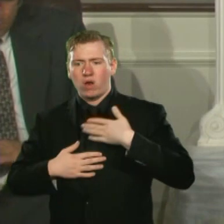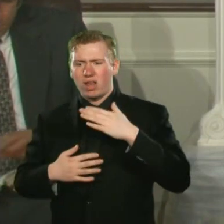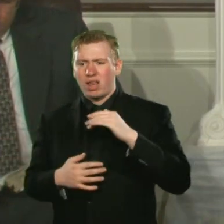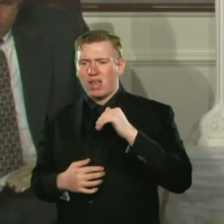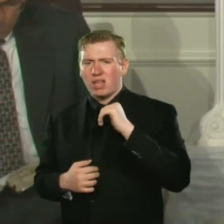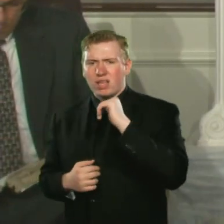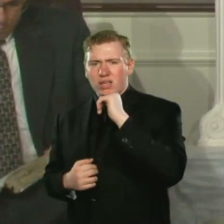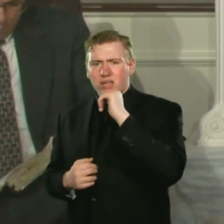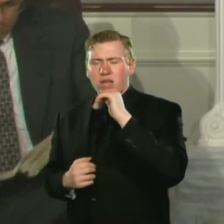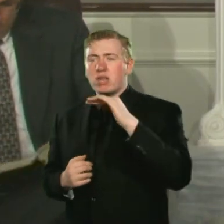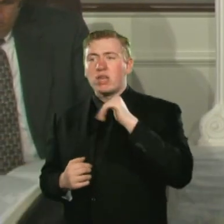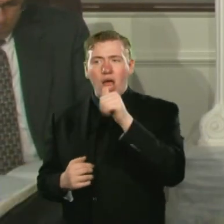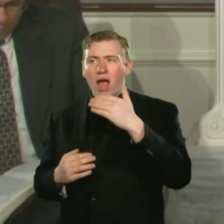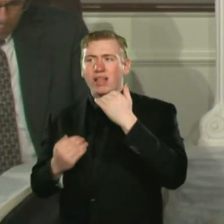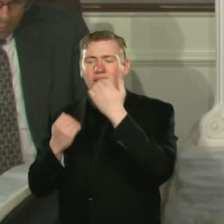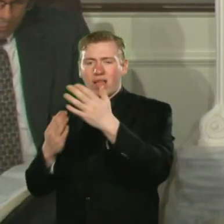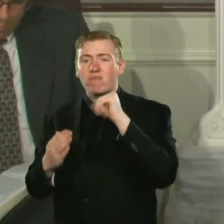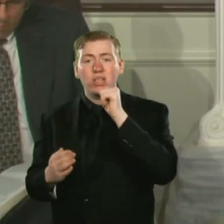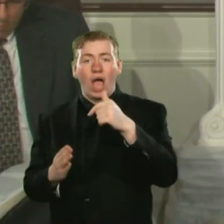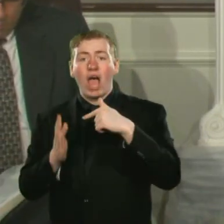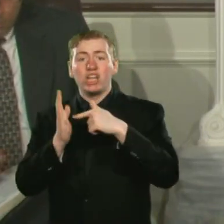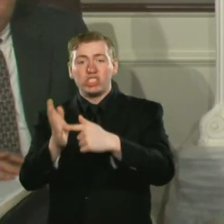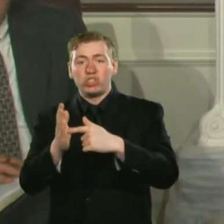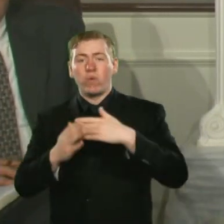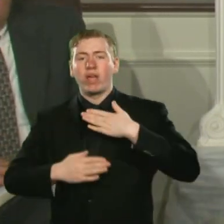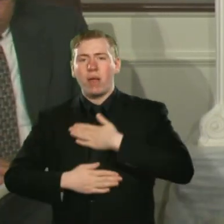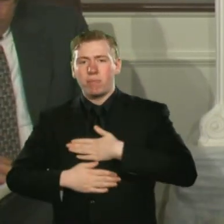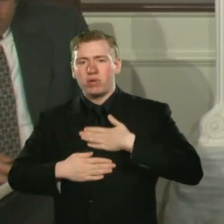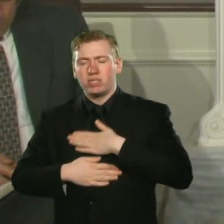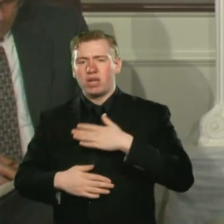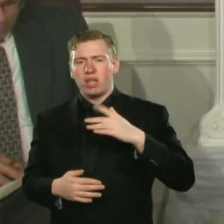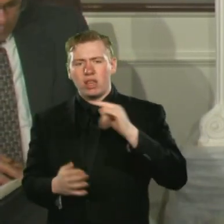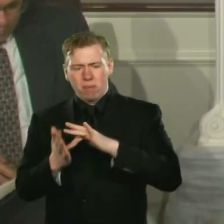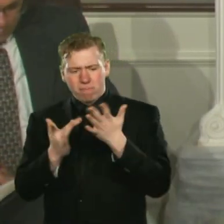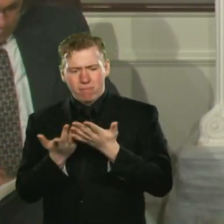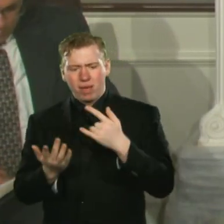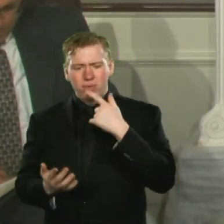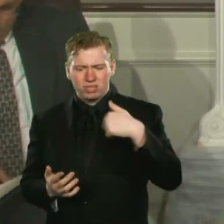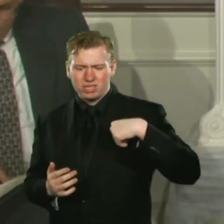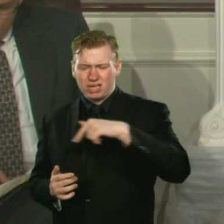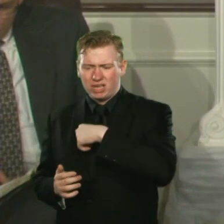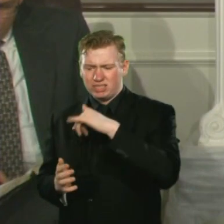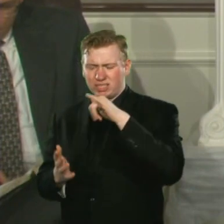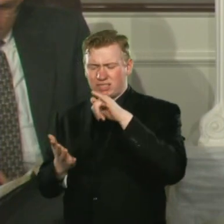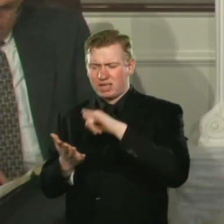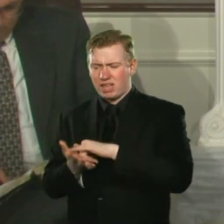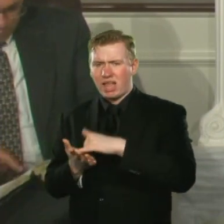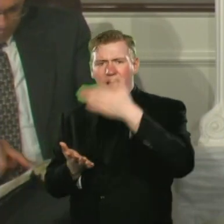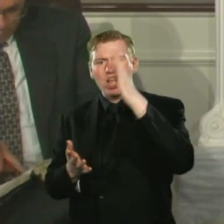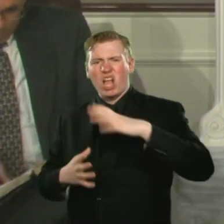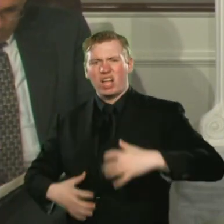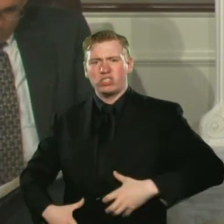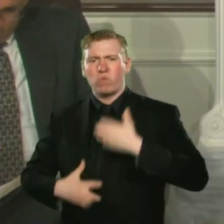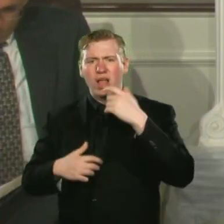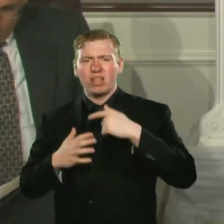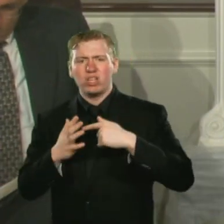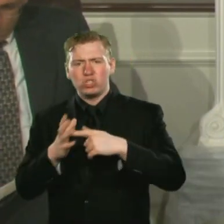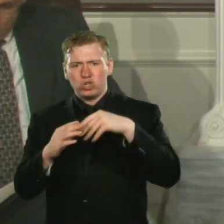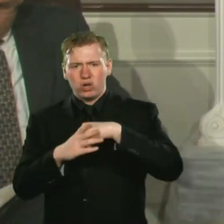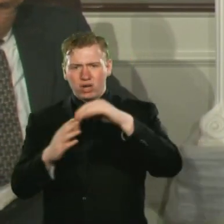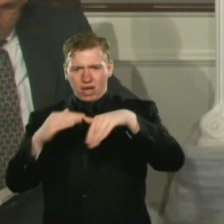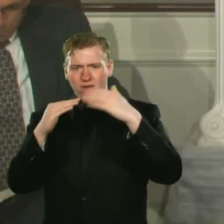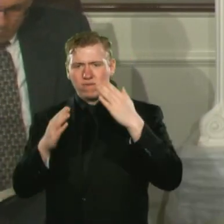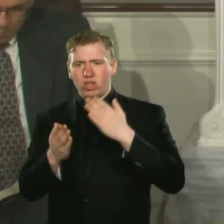not exercising appreciation. The Bible tells us that God's wrath is revealed from heaven against